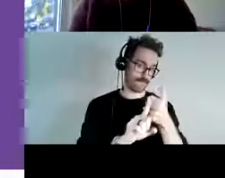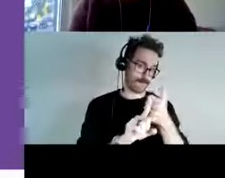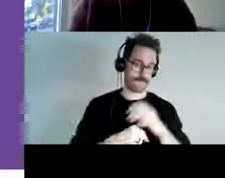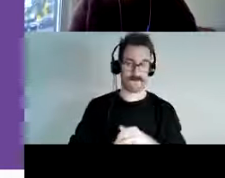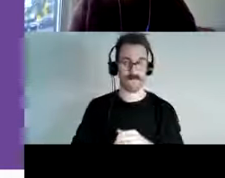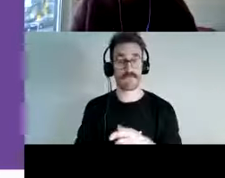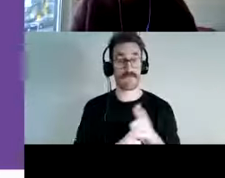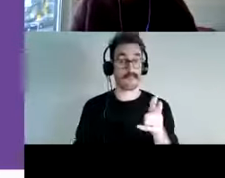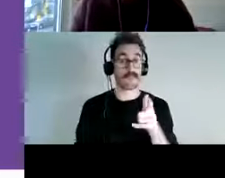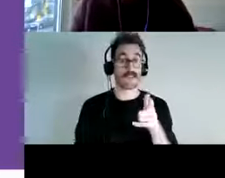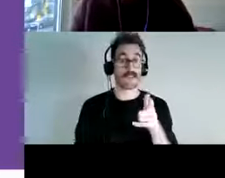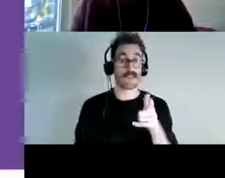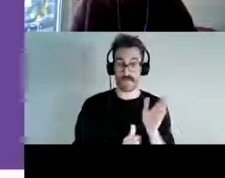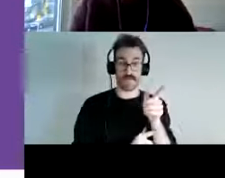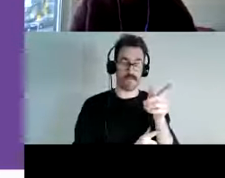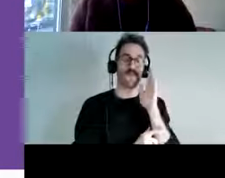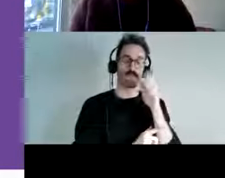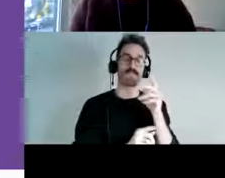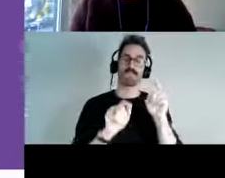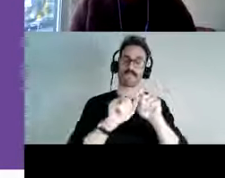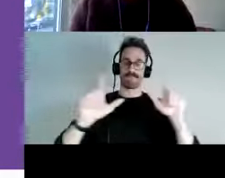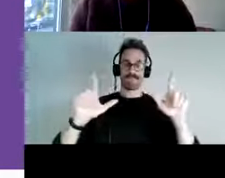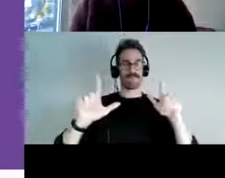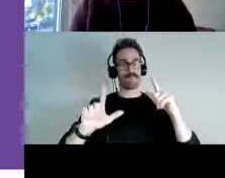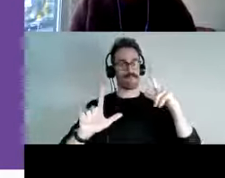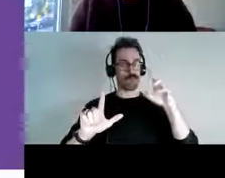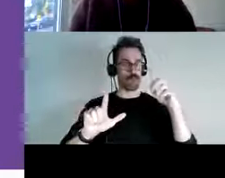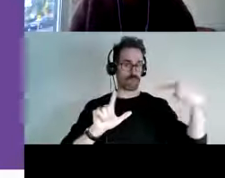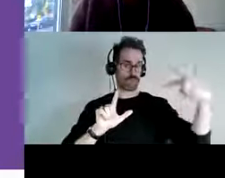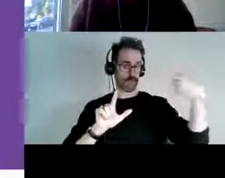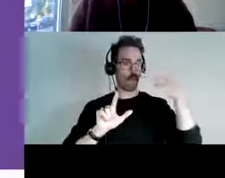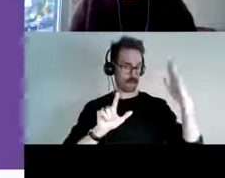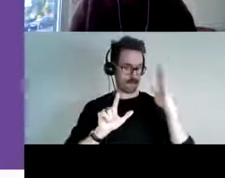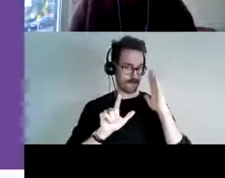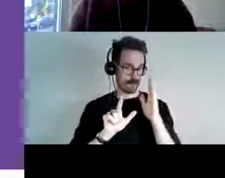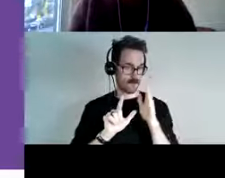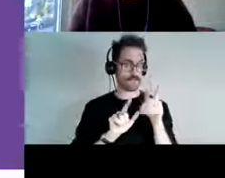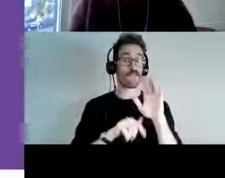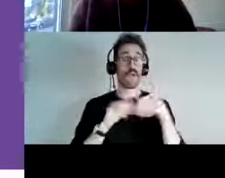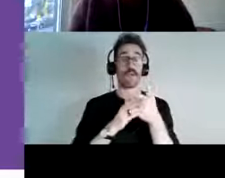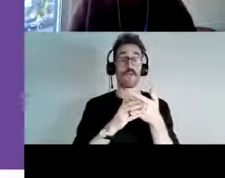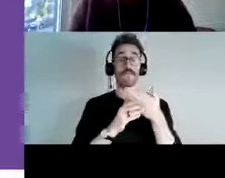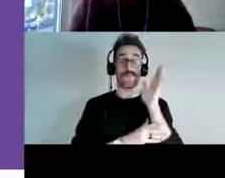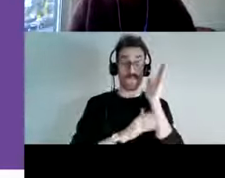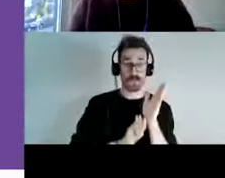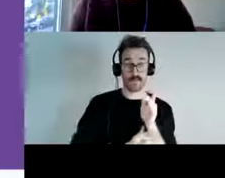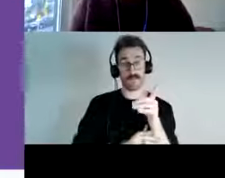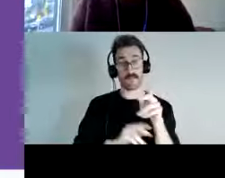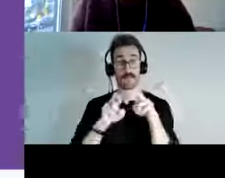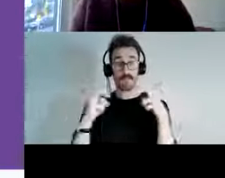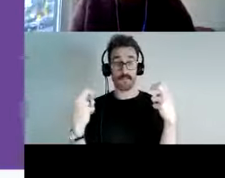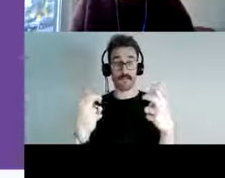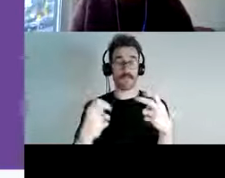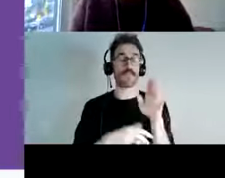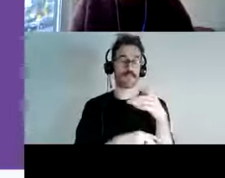speakers will be visible for those who are speaking at the time. We will be having all speakers and panel members visual when we do